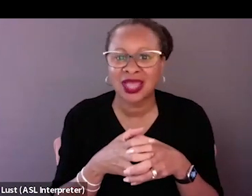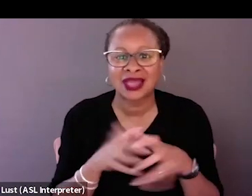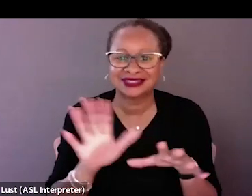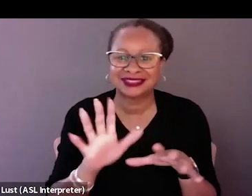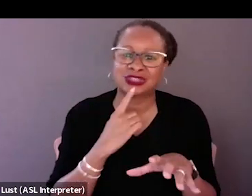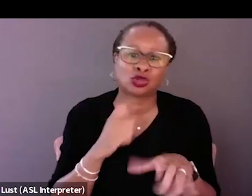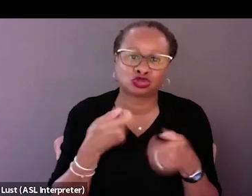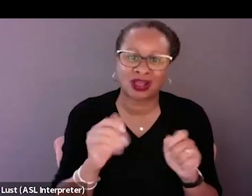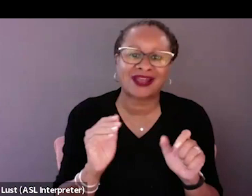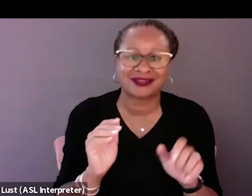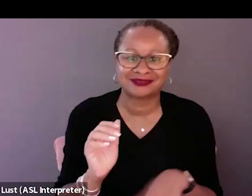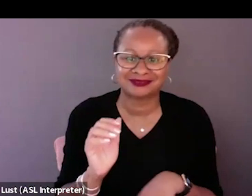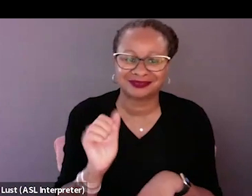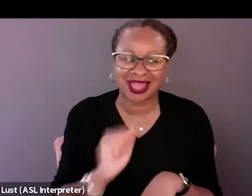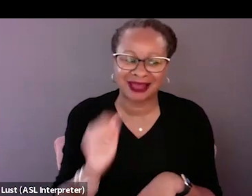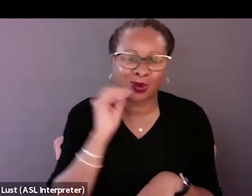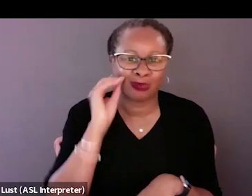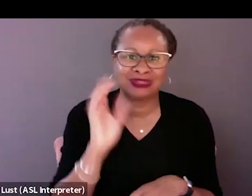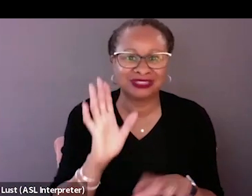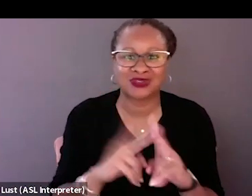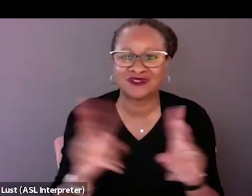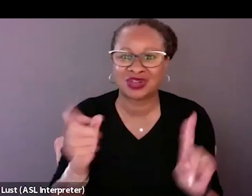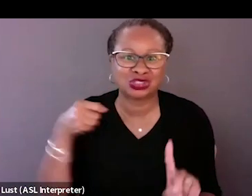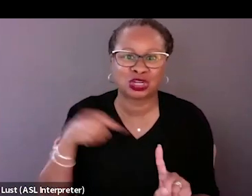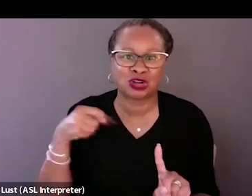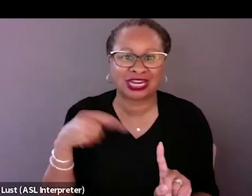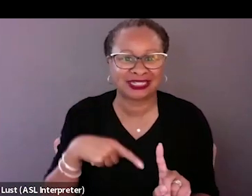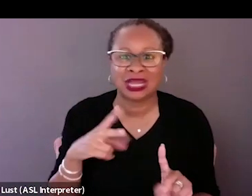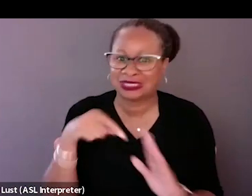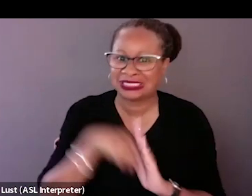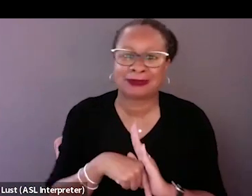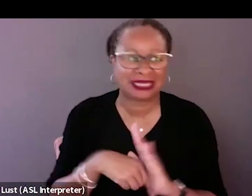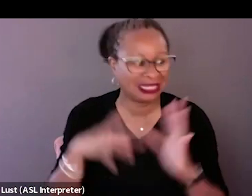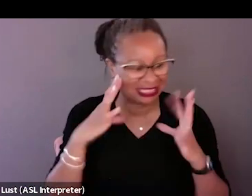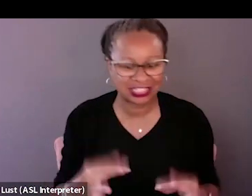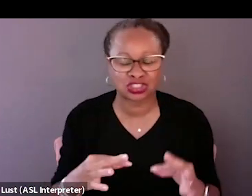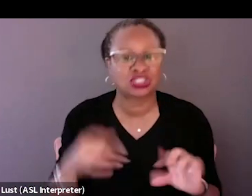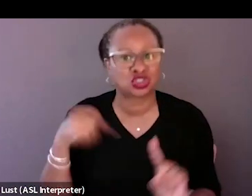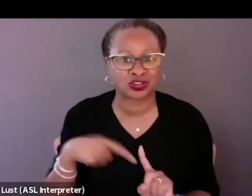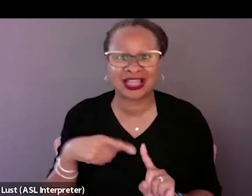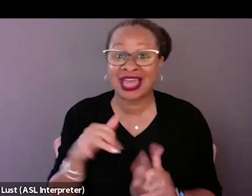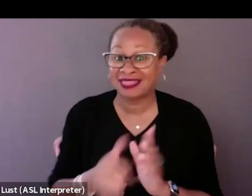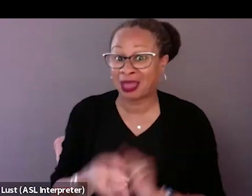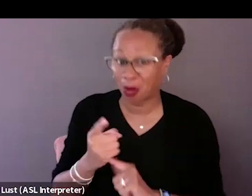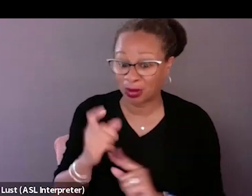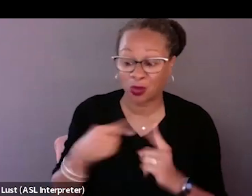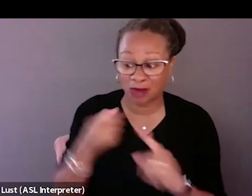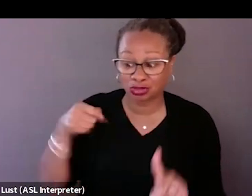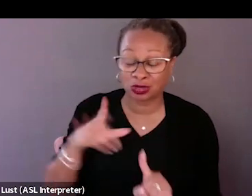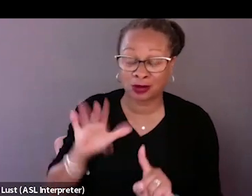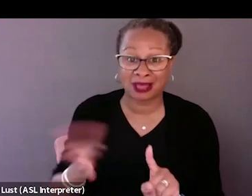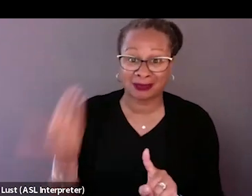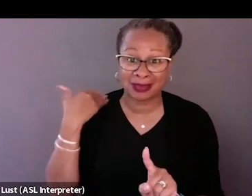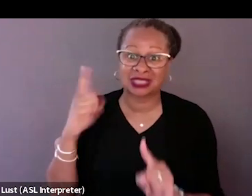home. It was triggering. It was deeply and intentionally triggering. And in those moments of being triggered by the past, where the past surges